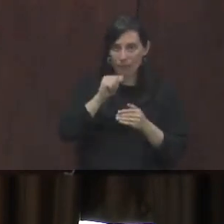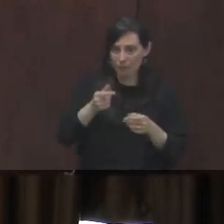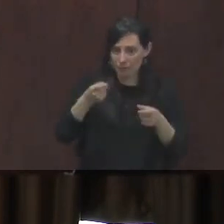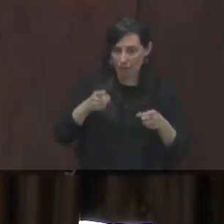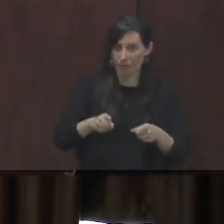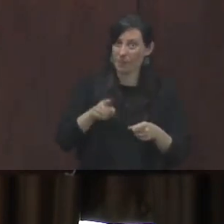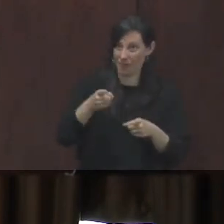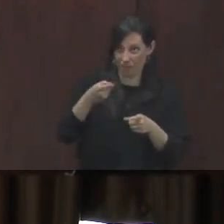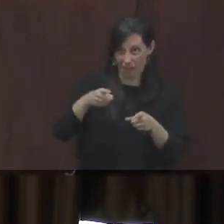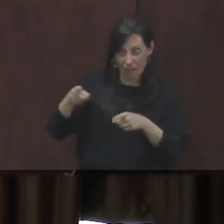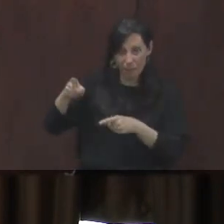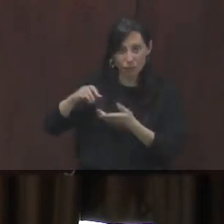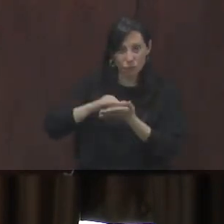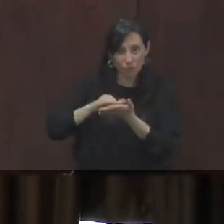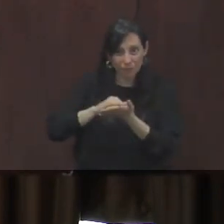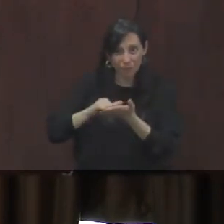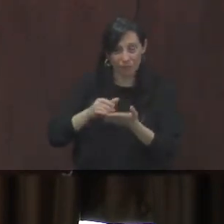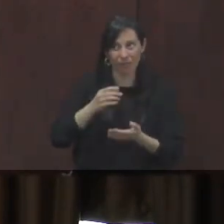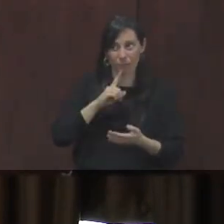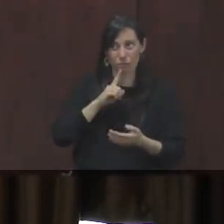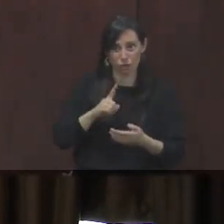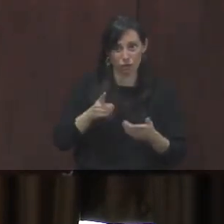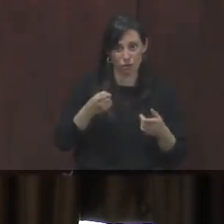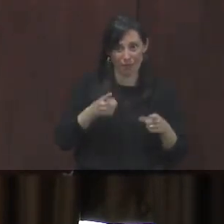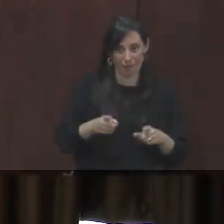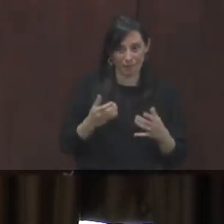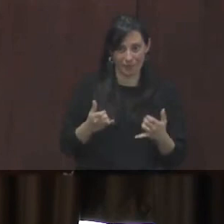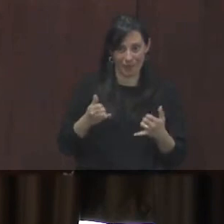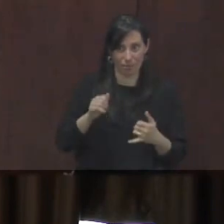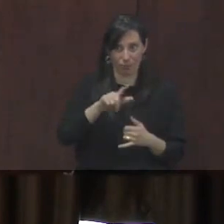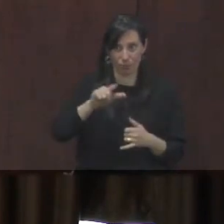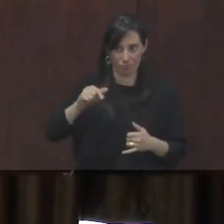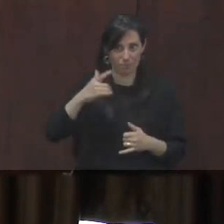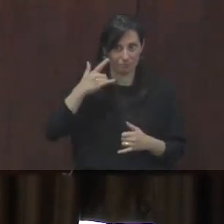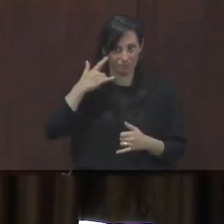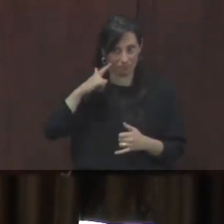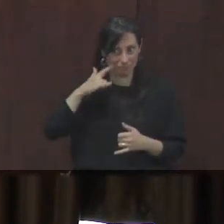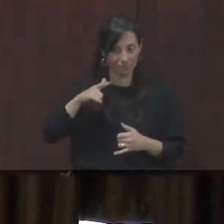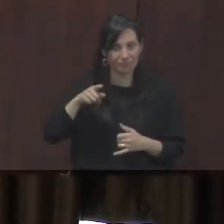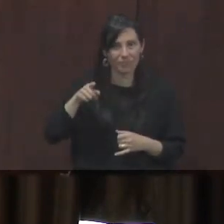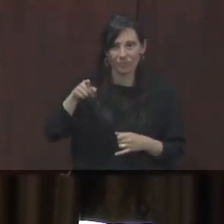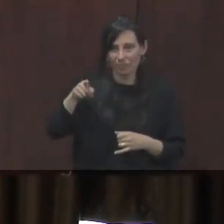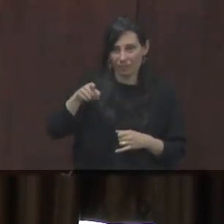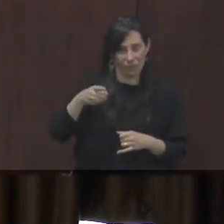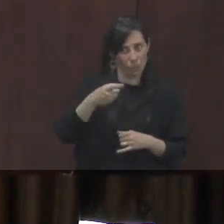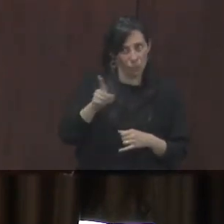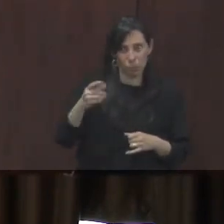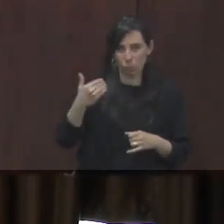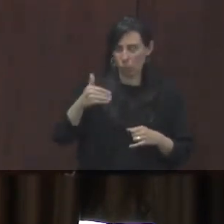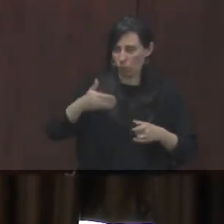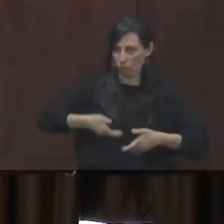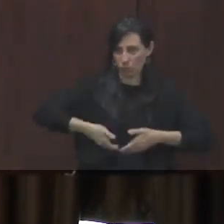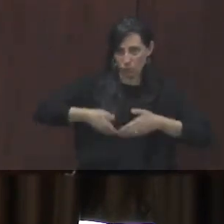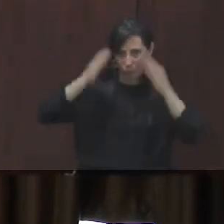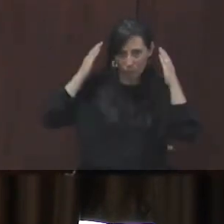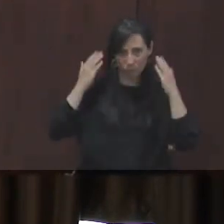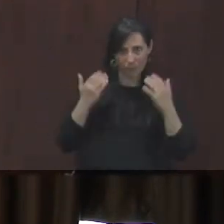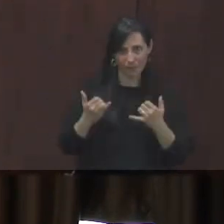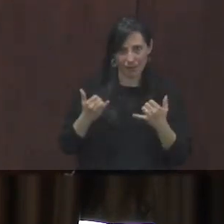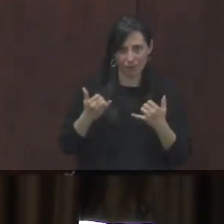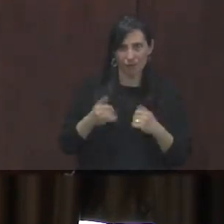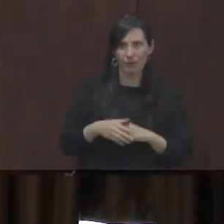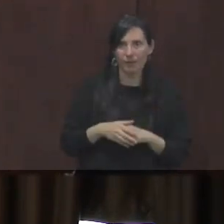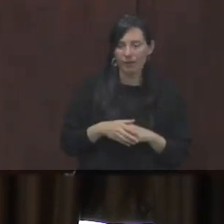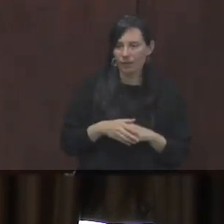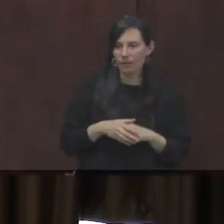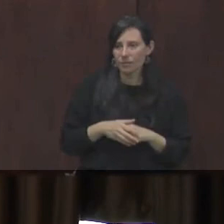and probably in Los Angeles right now, where they're really in a bind. And so from your question, the perspective of your question, if